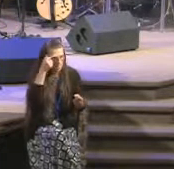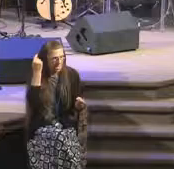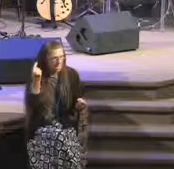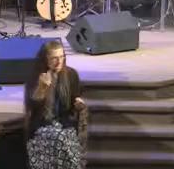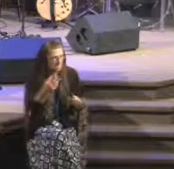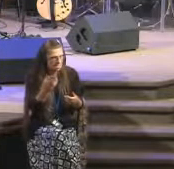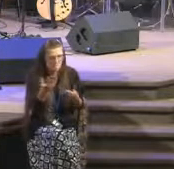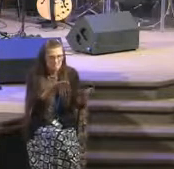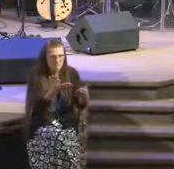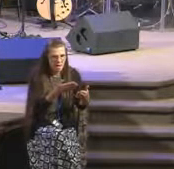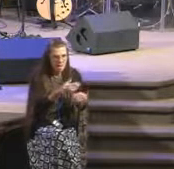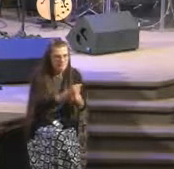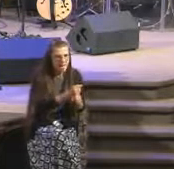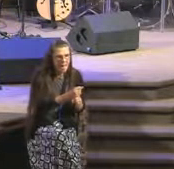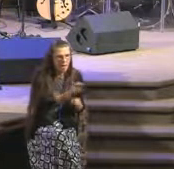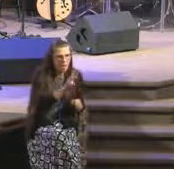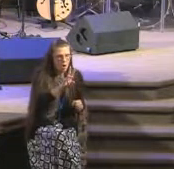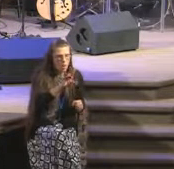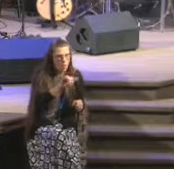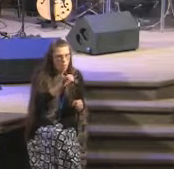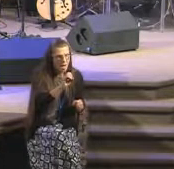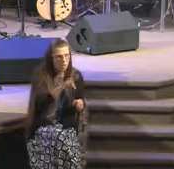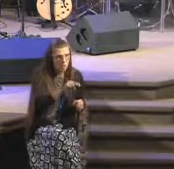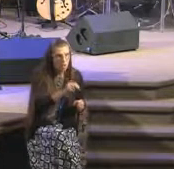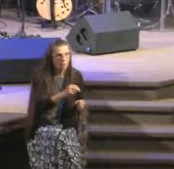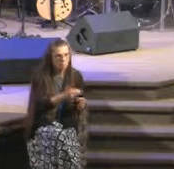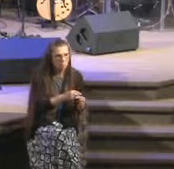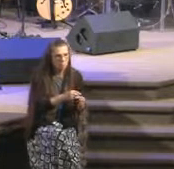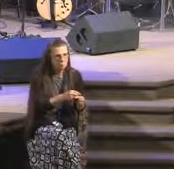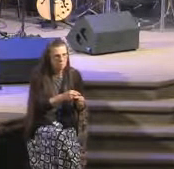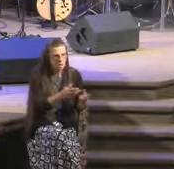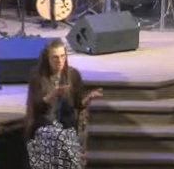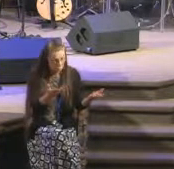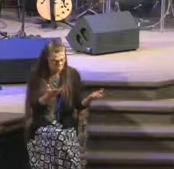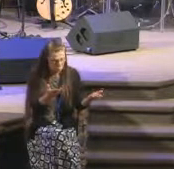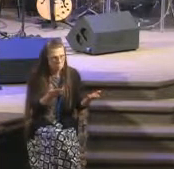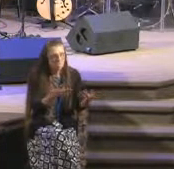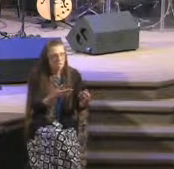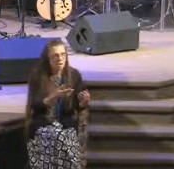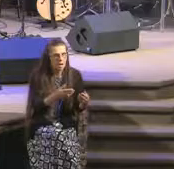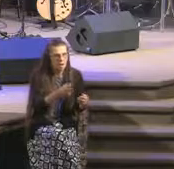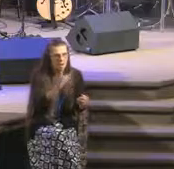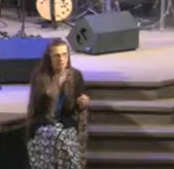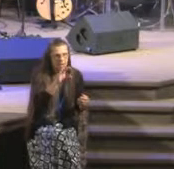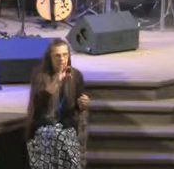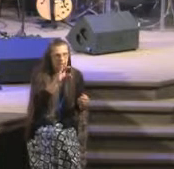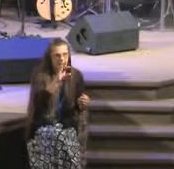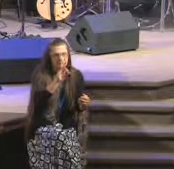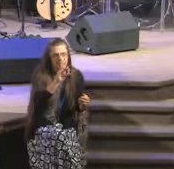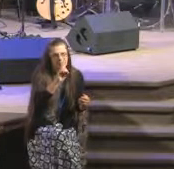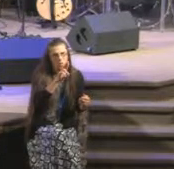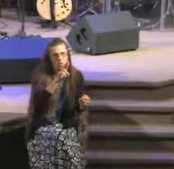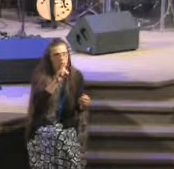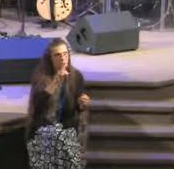and it was a failure. And Ford never quit making vehicles because the Yugo was made and it was so